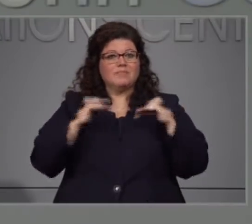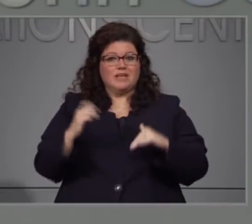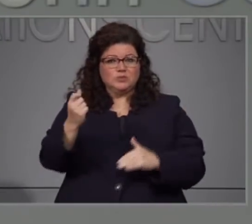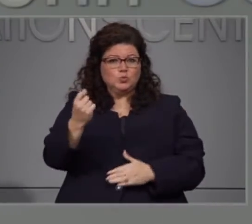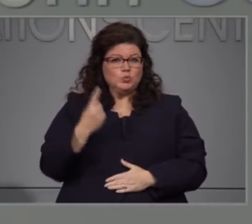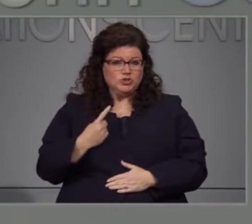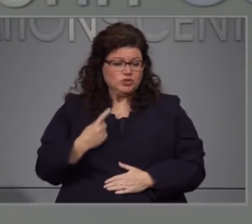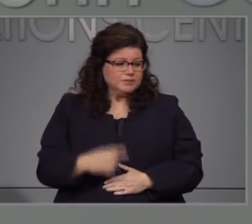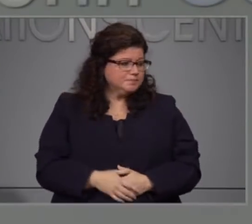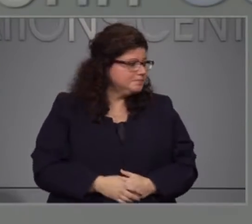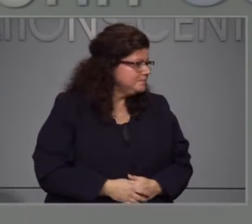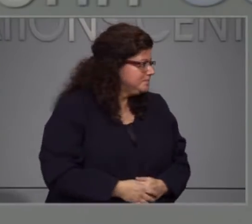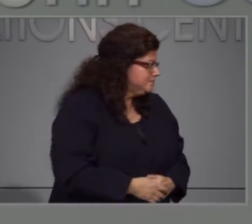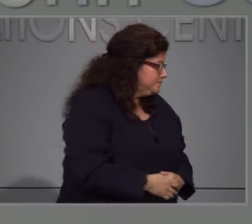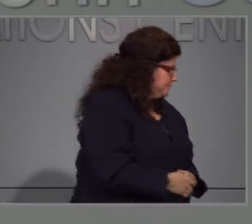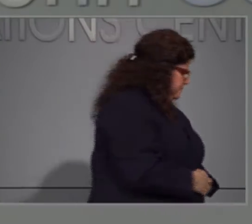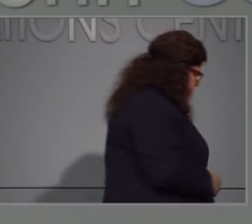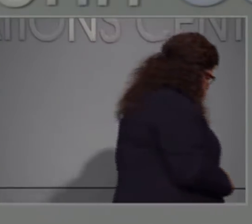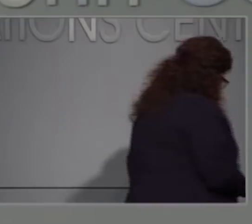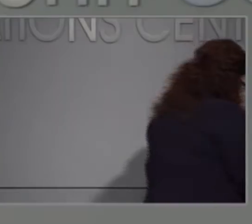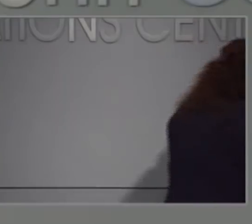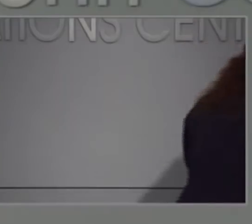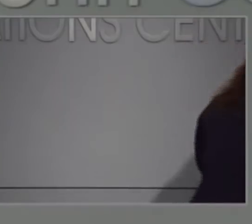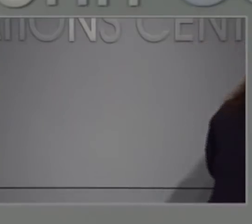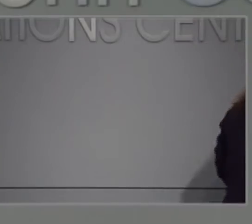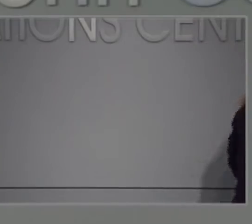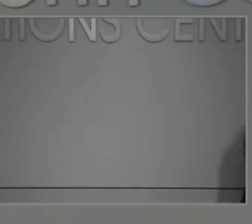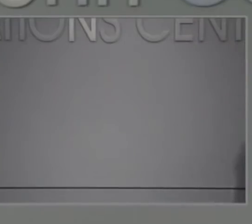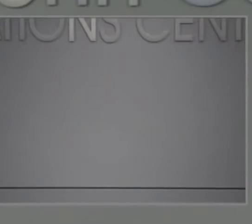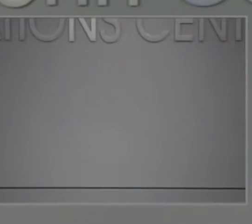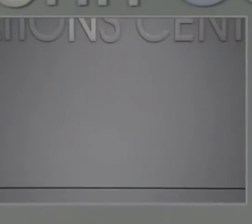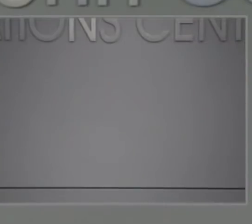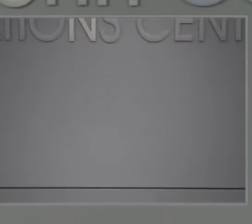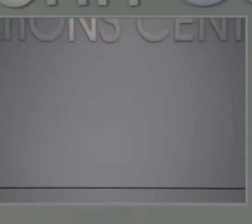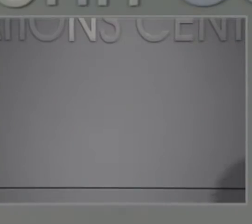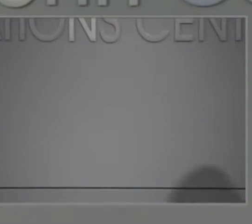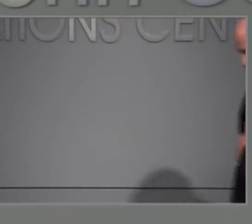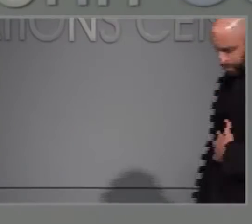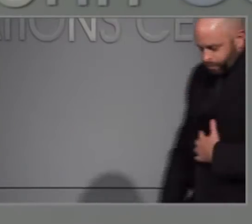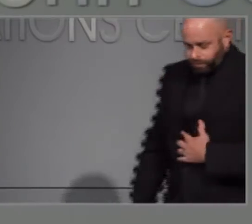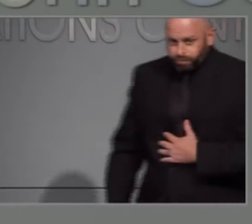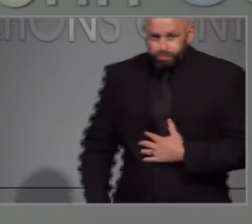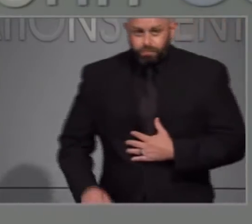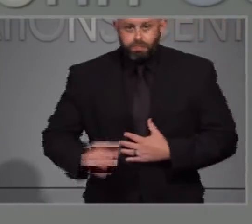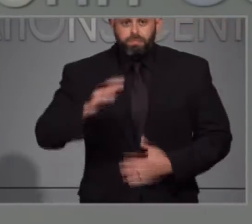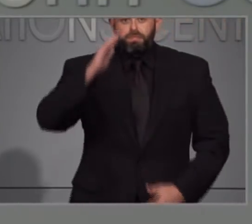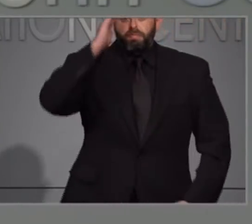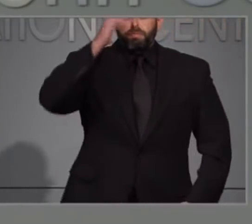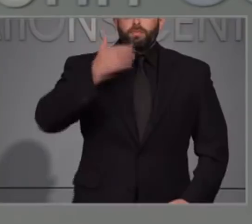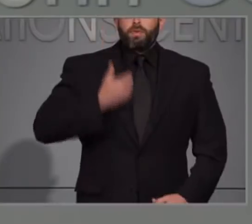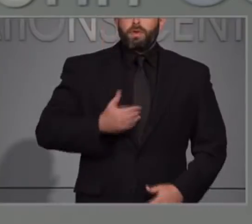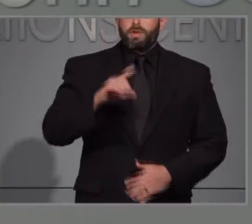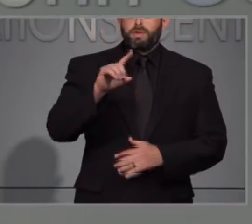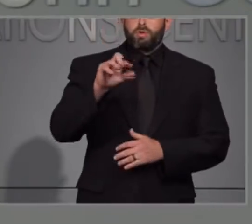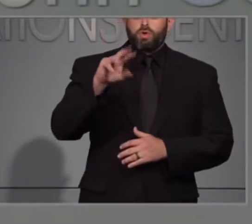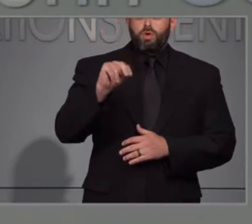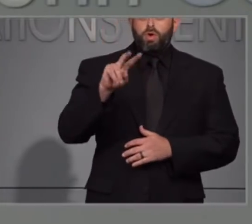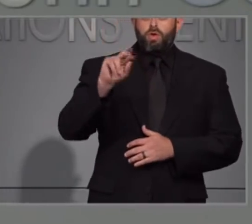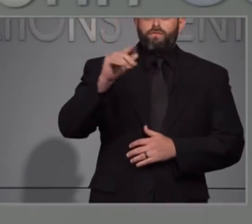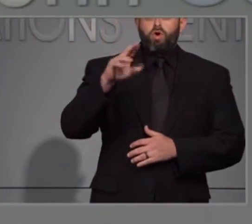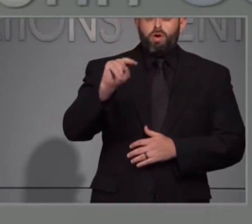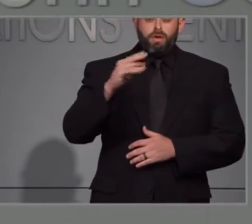Our next question is from Dawn Vaughn with the News and Observer. Hi, Dawn Vaughn with the NNO. Thanks for taking my